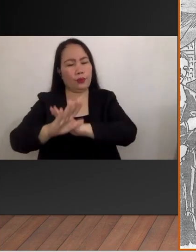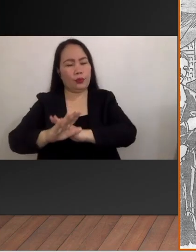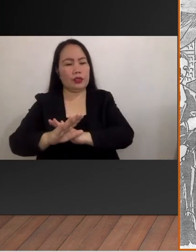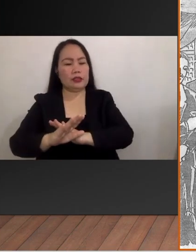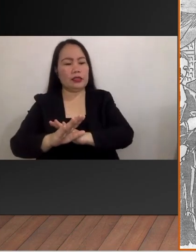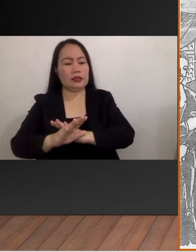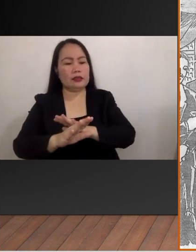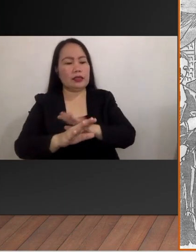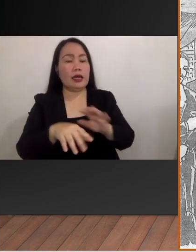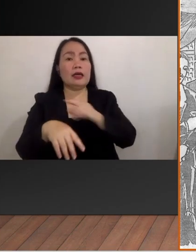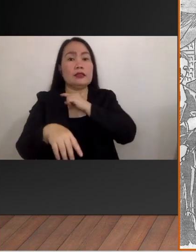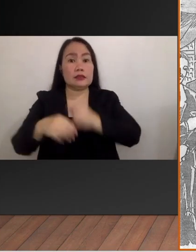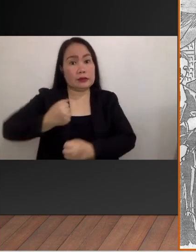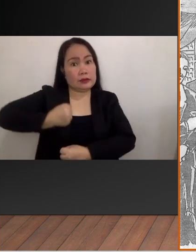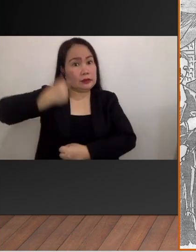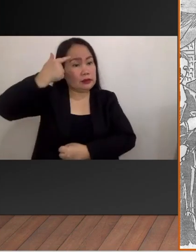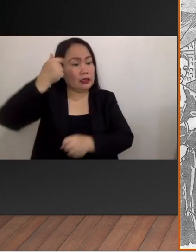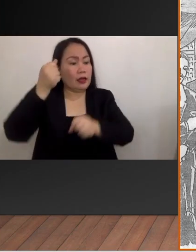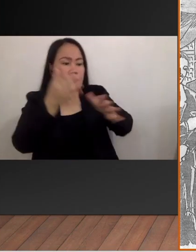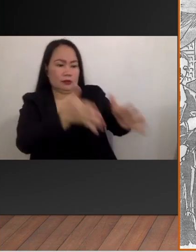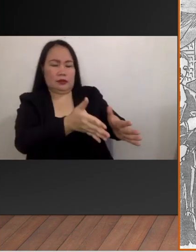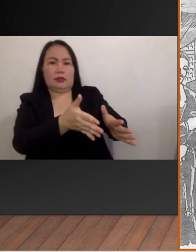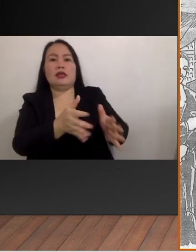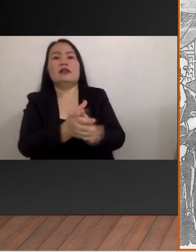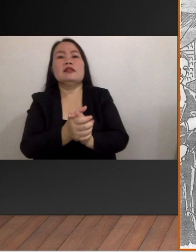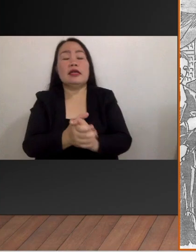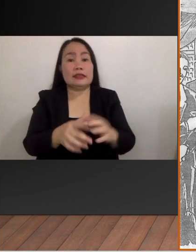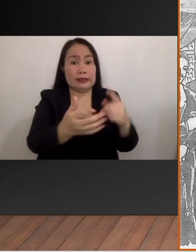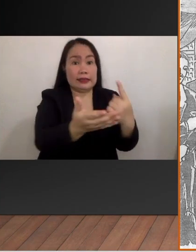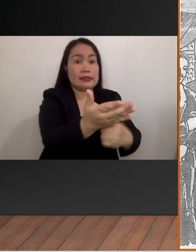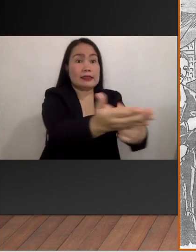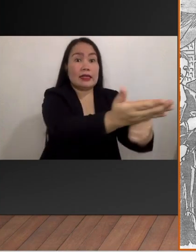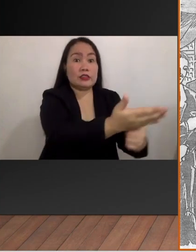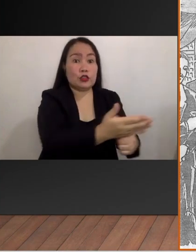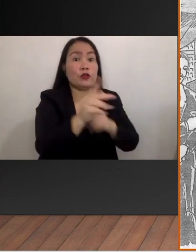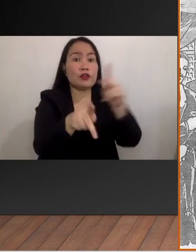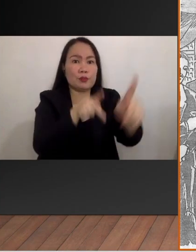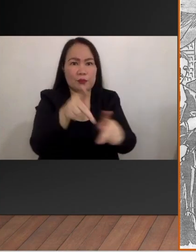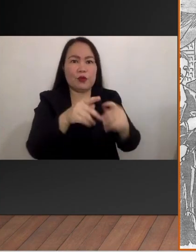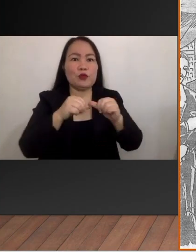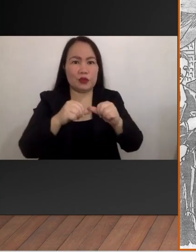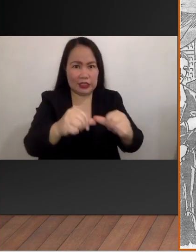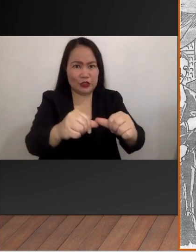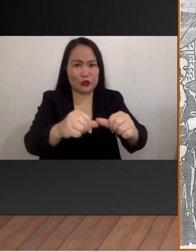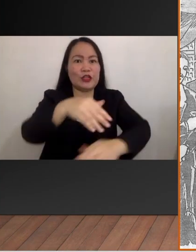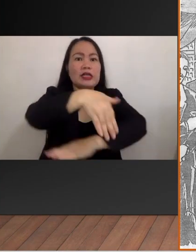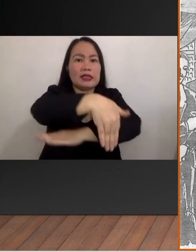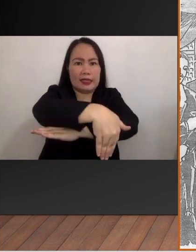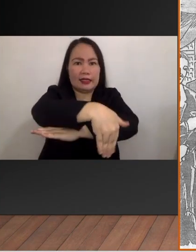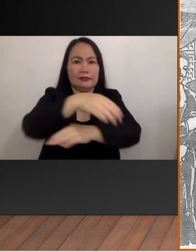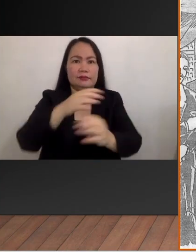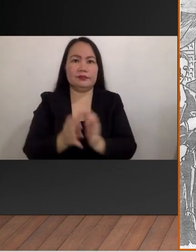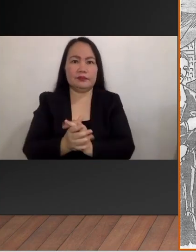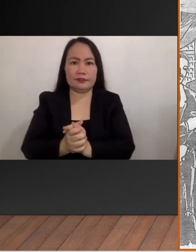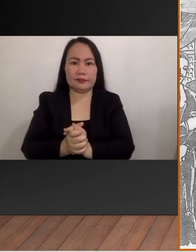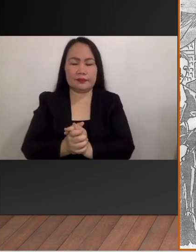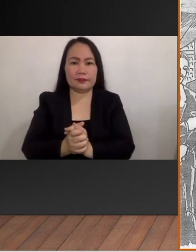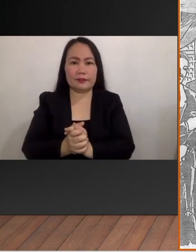lieutenant left the crowd. The discussion and storytelling of the guest continued that night.